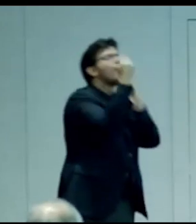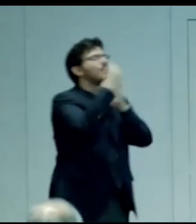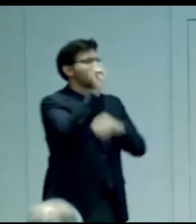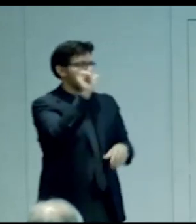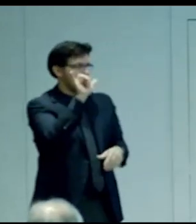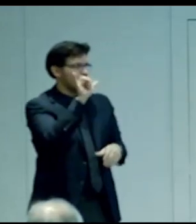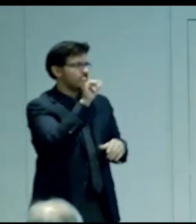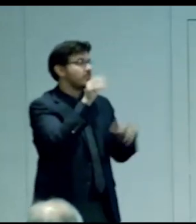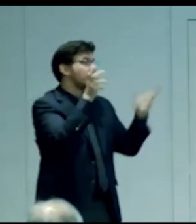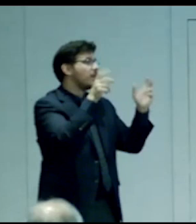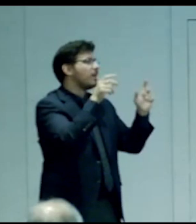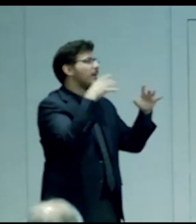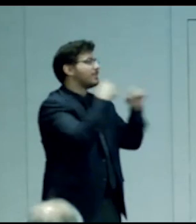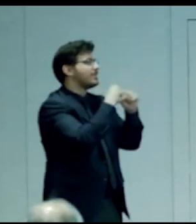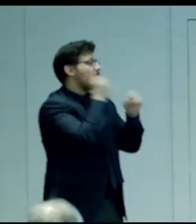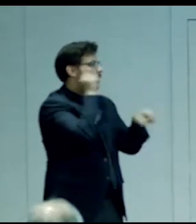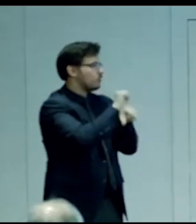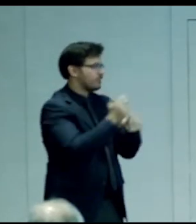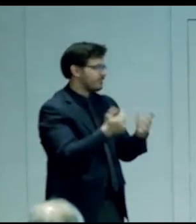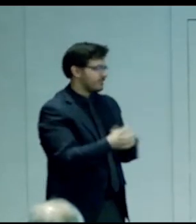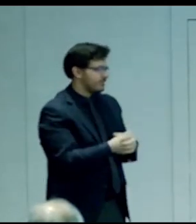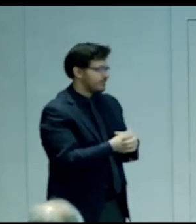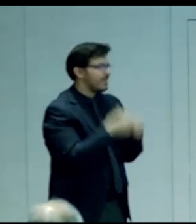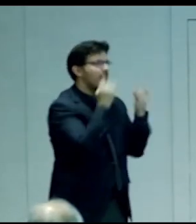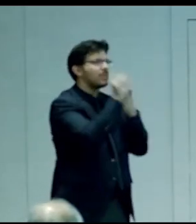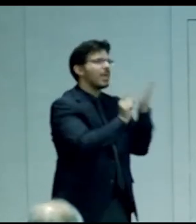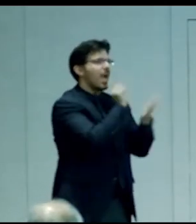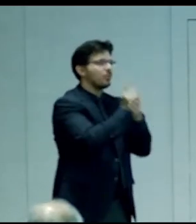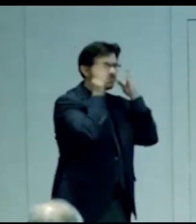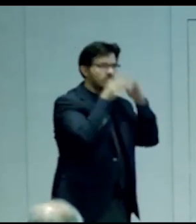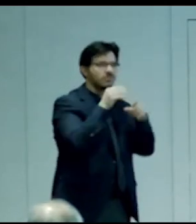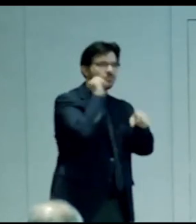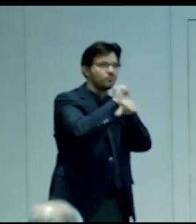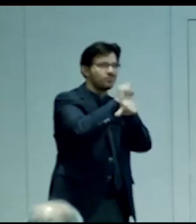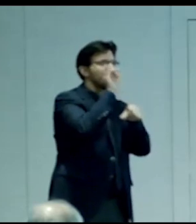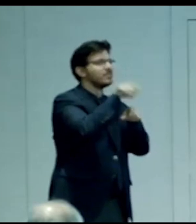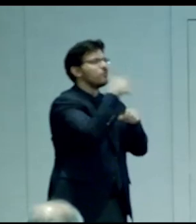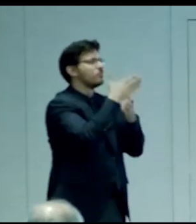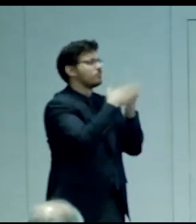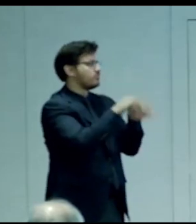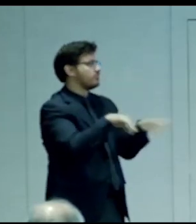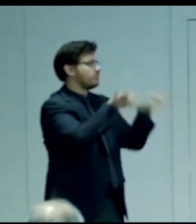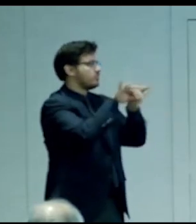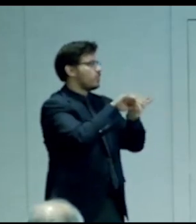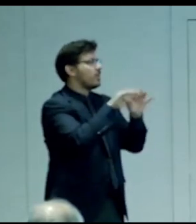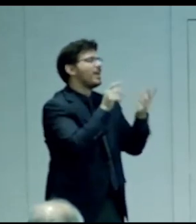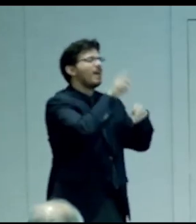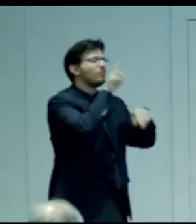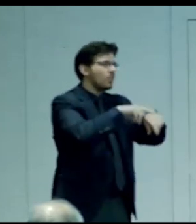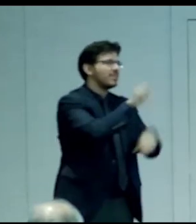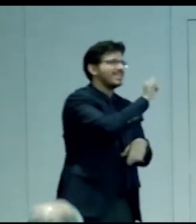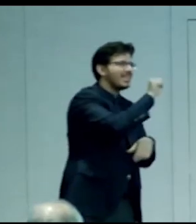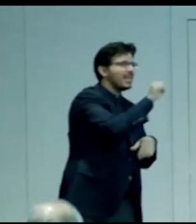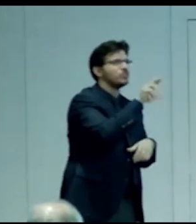words, homework. This becomes another central variable. And of course, we have SES, race, and gender on all of these